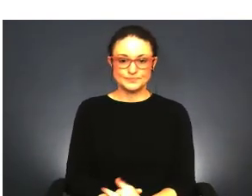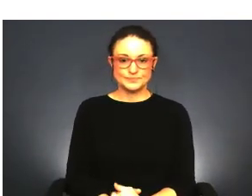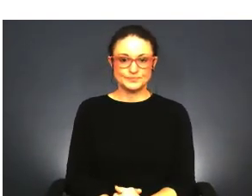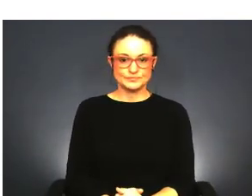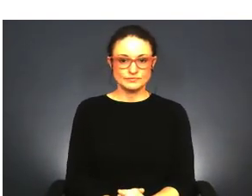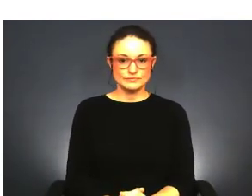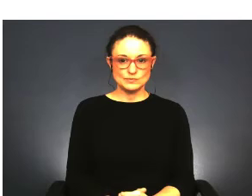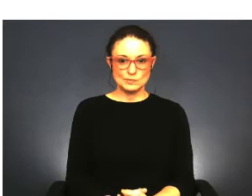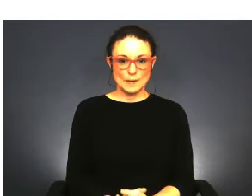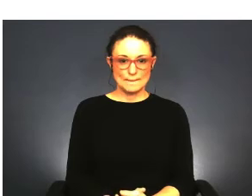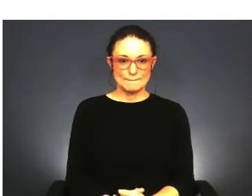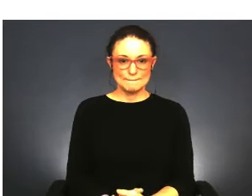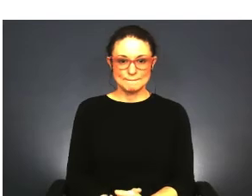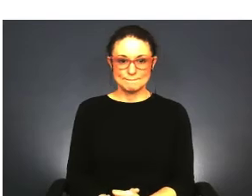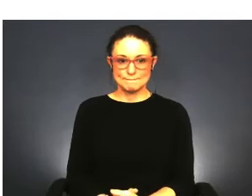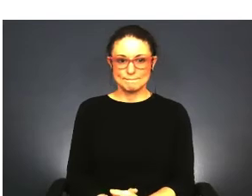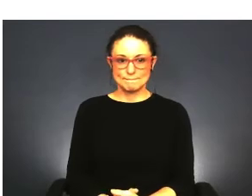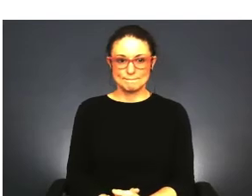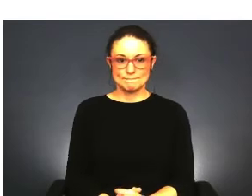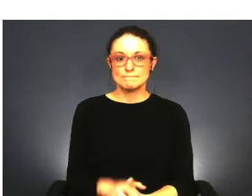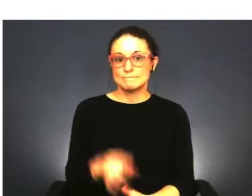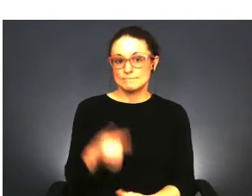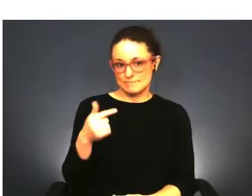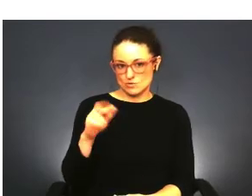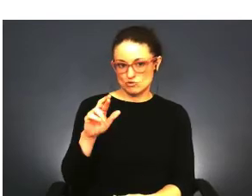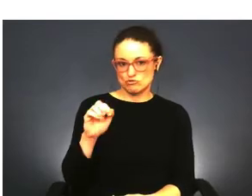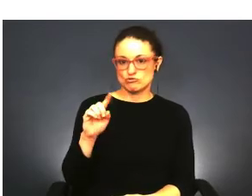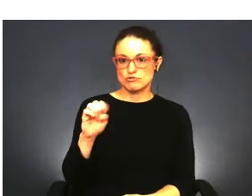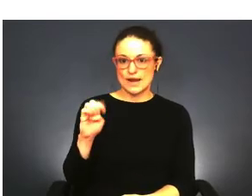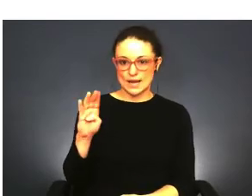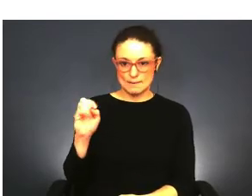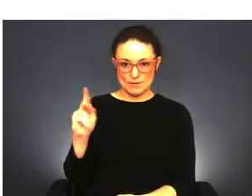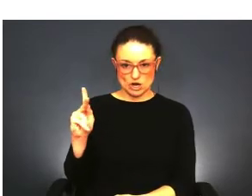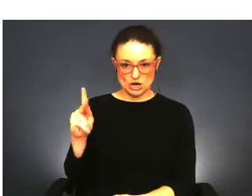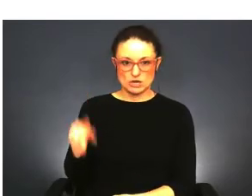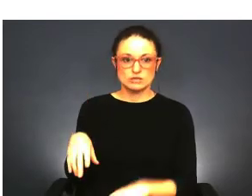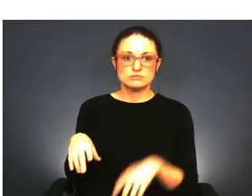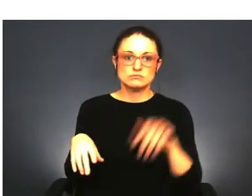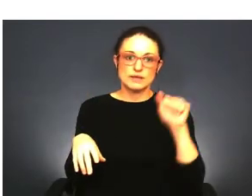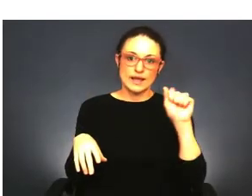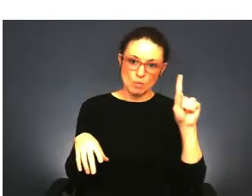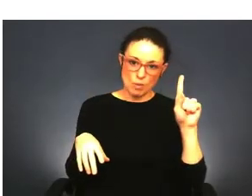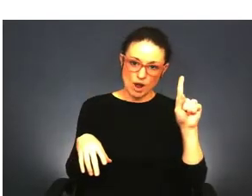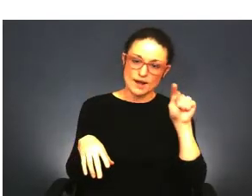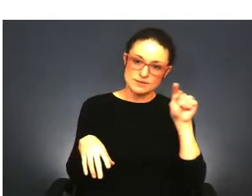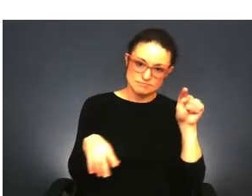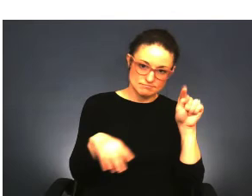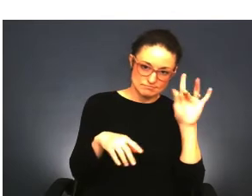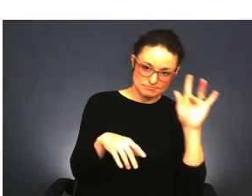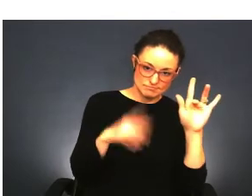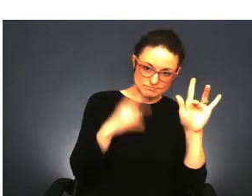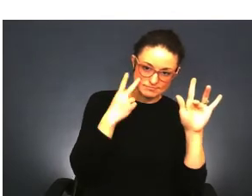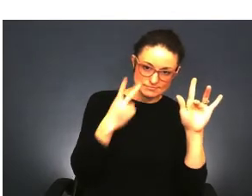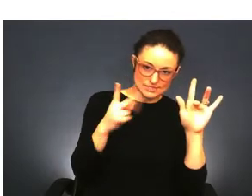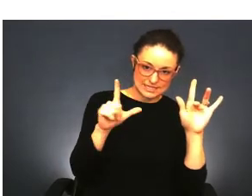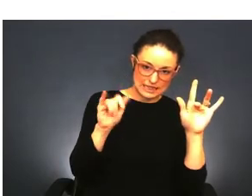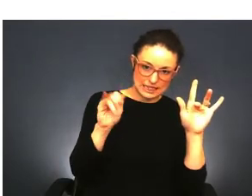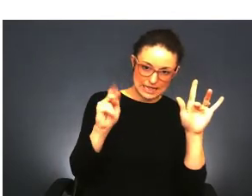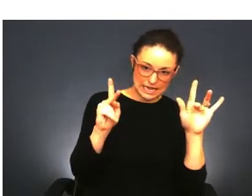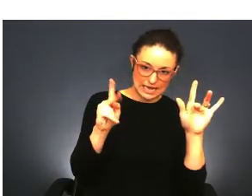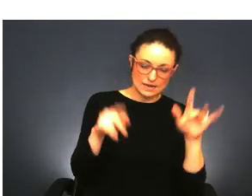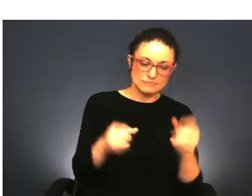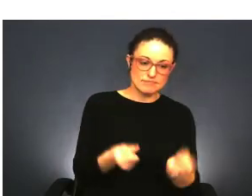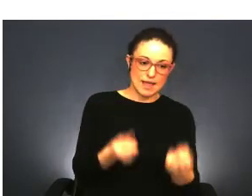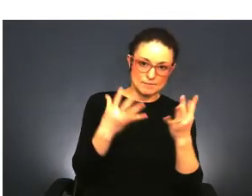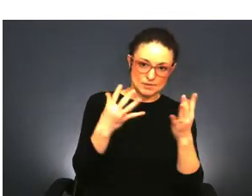So here it is in the gradebook, A1. I've got a link to it. It shows me how much it's worth. The rest